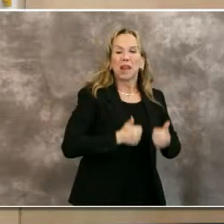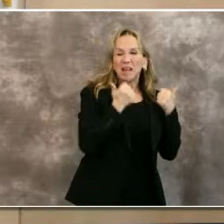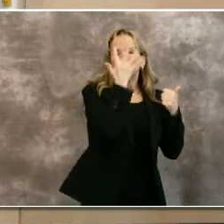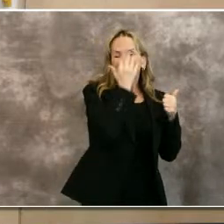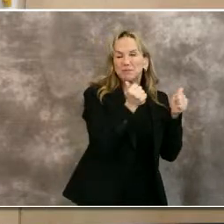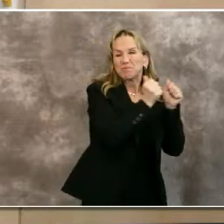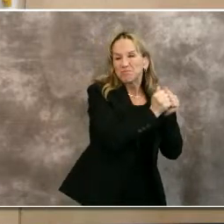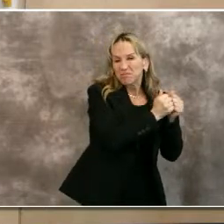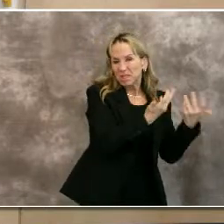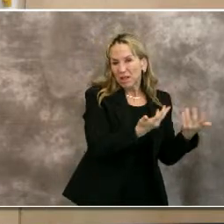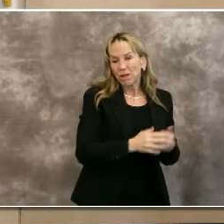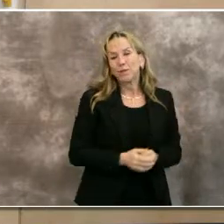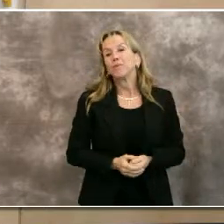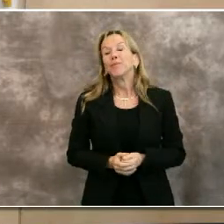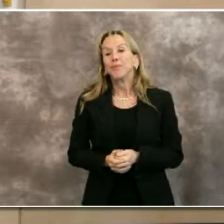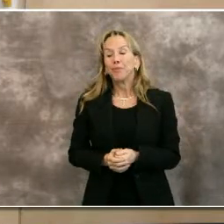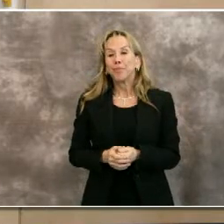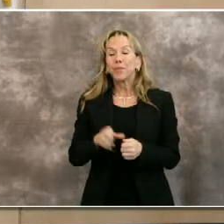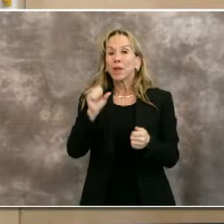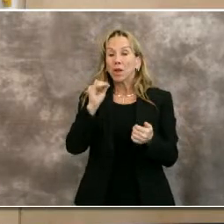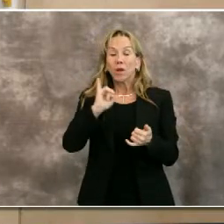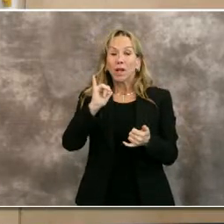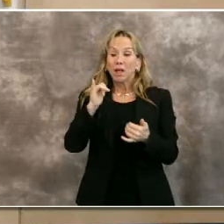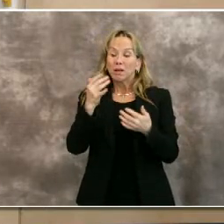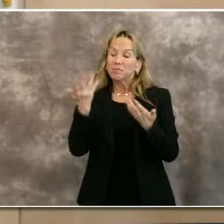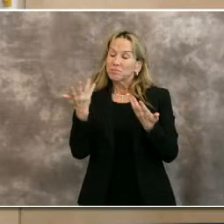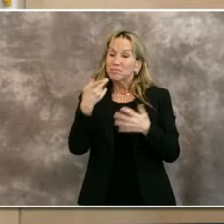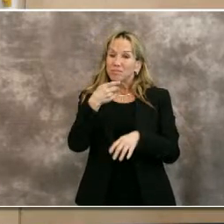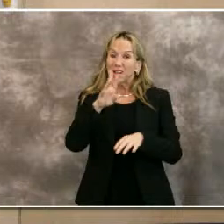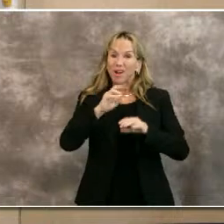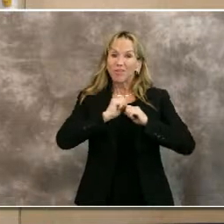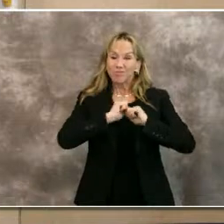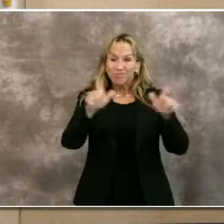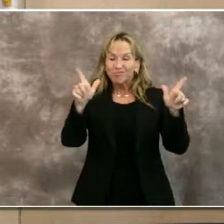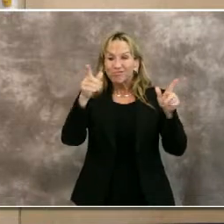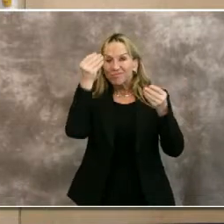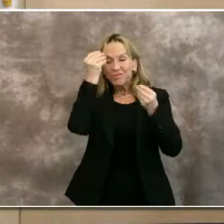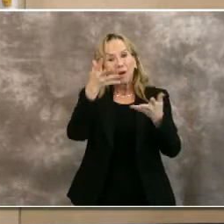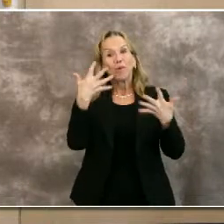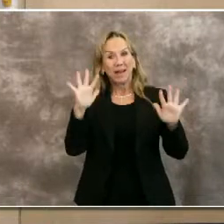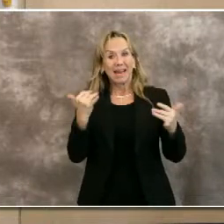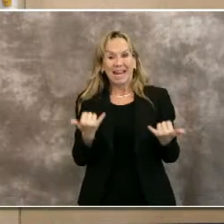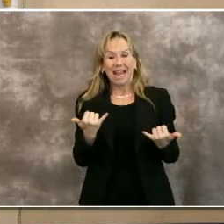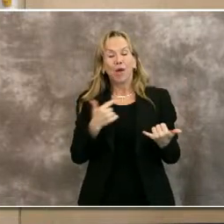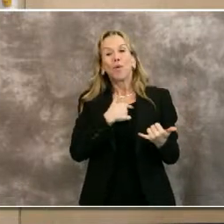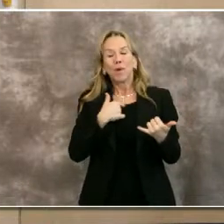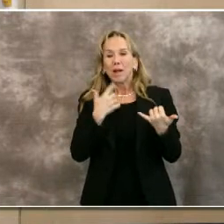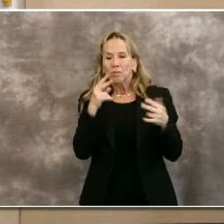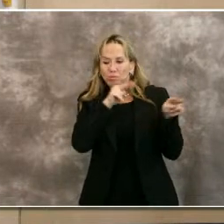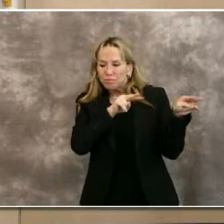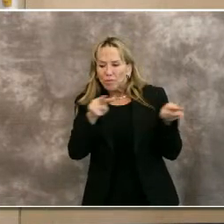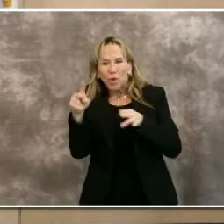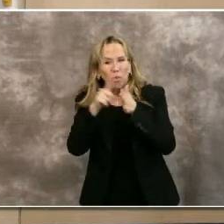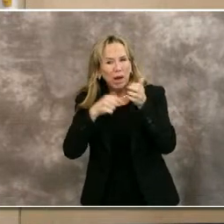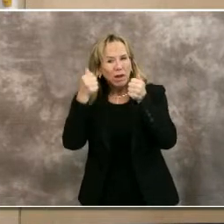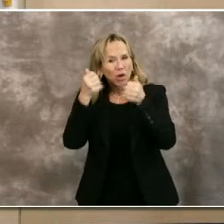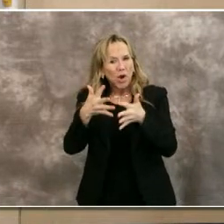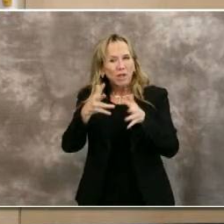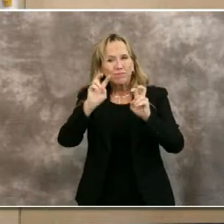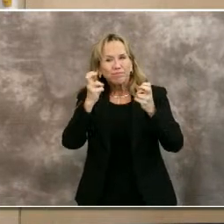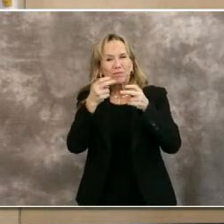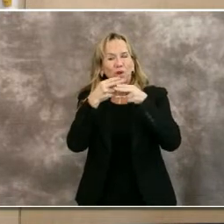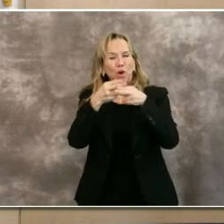at earlier press conferences, the county is actively assessing triggers that may